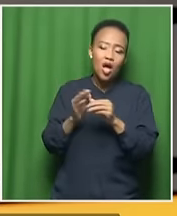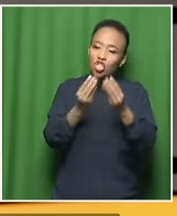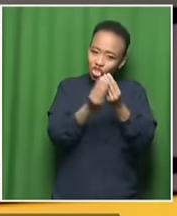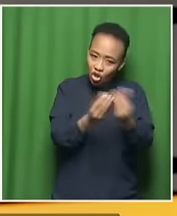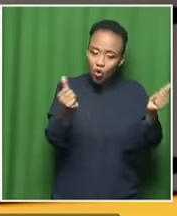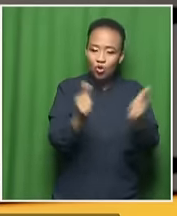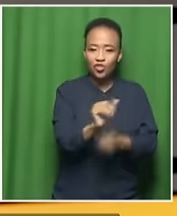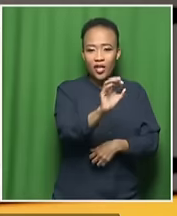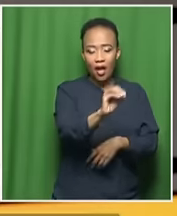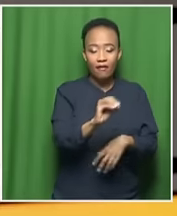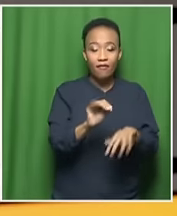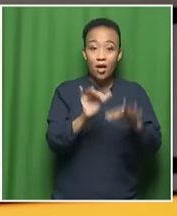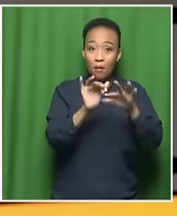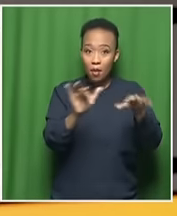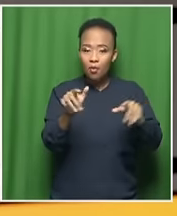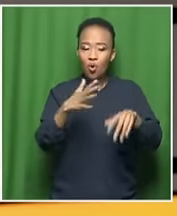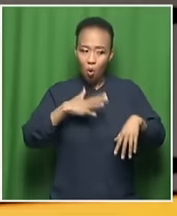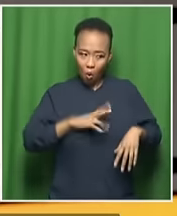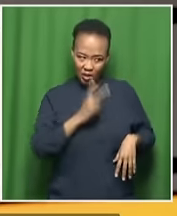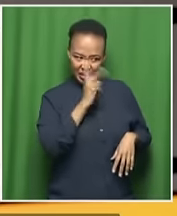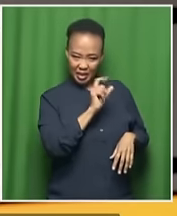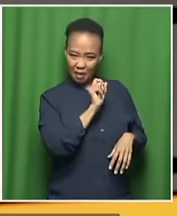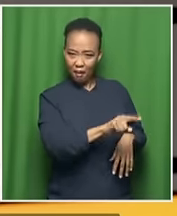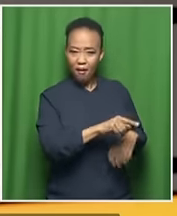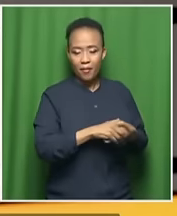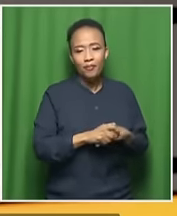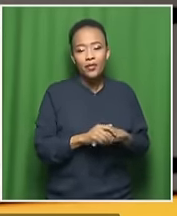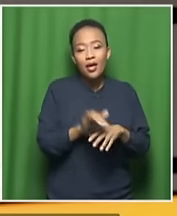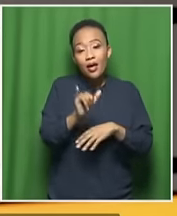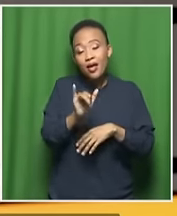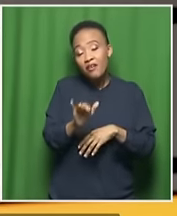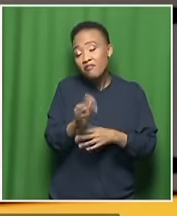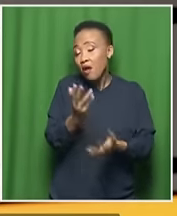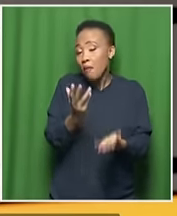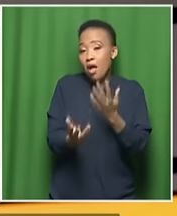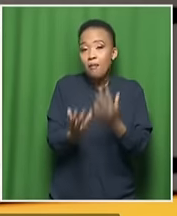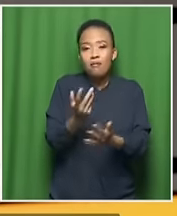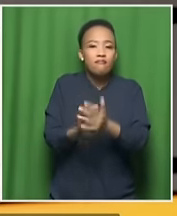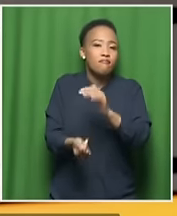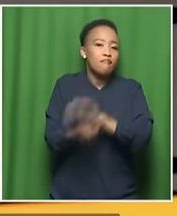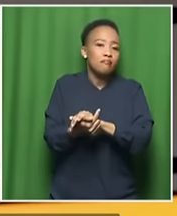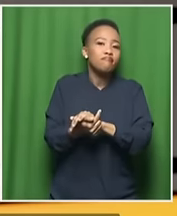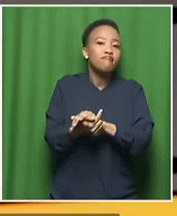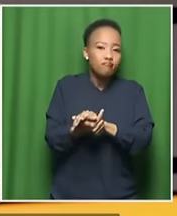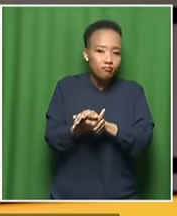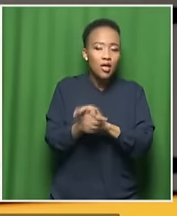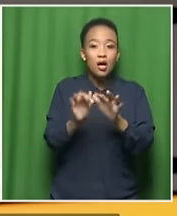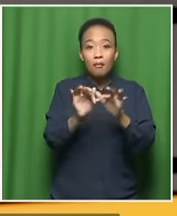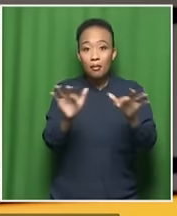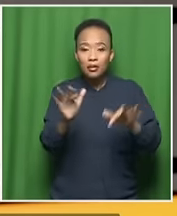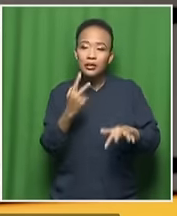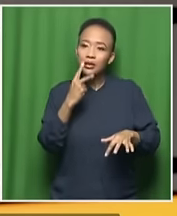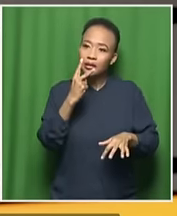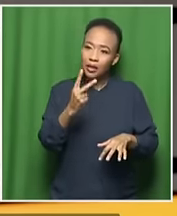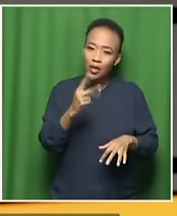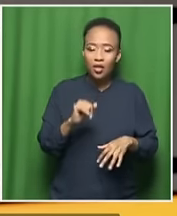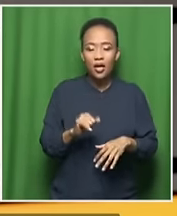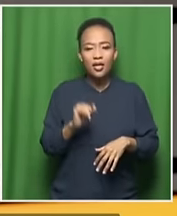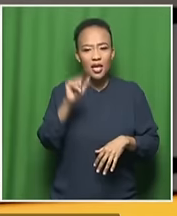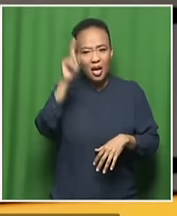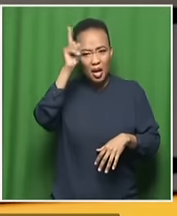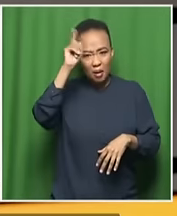to see. If, for instance, we say that we do not accept a black economic empowerment